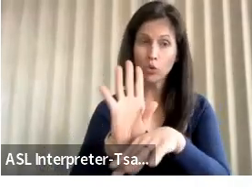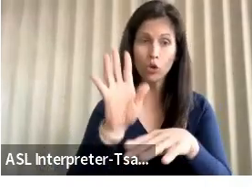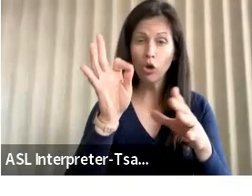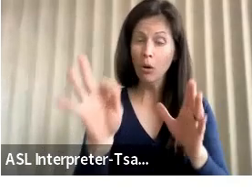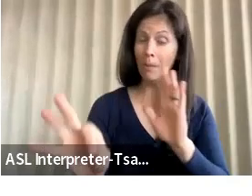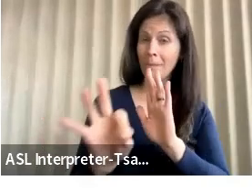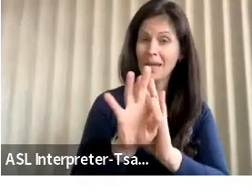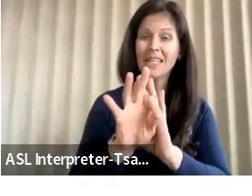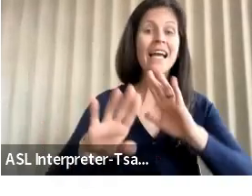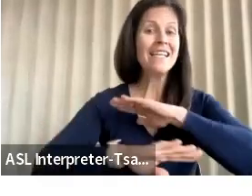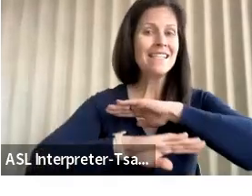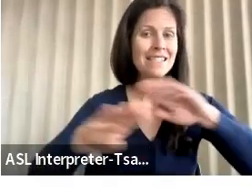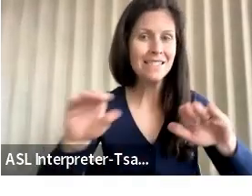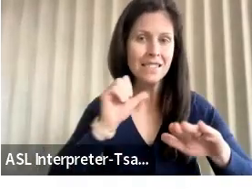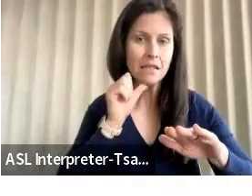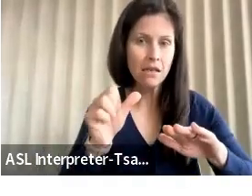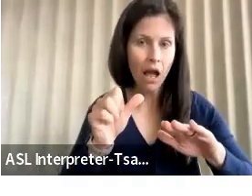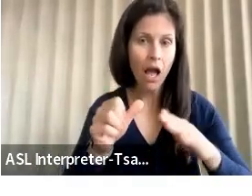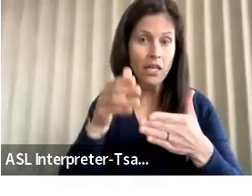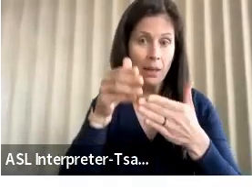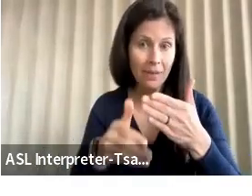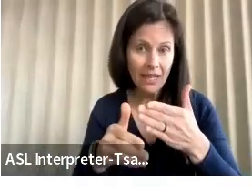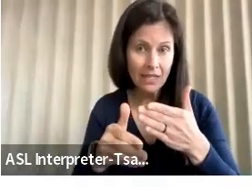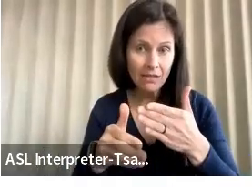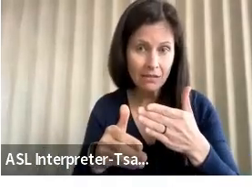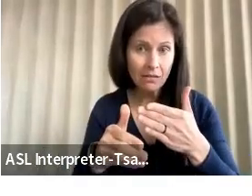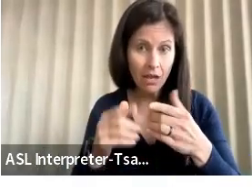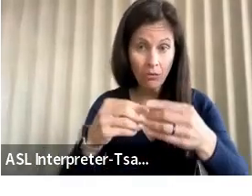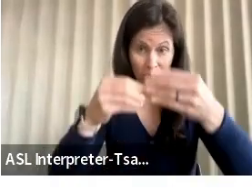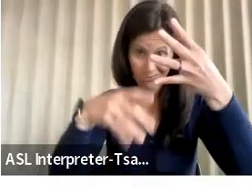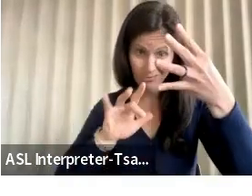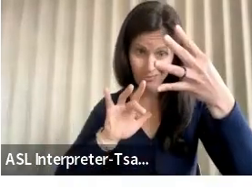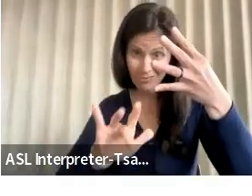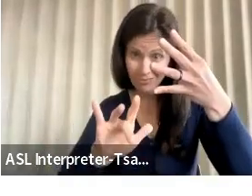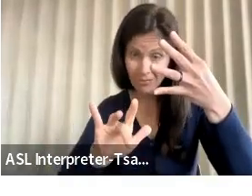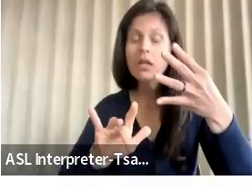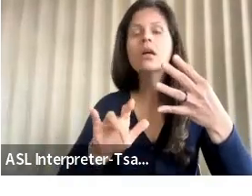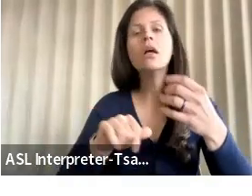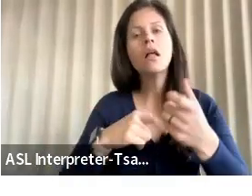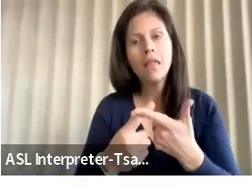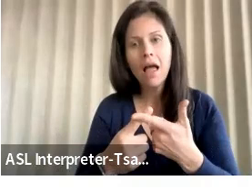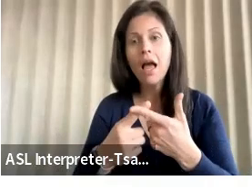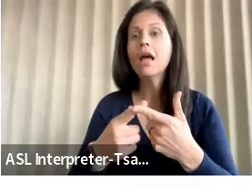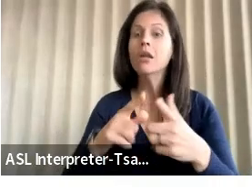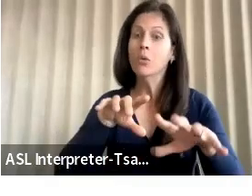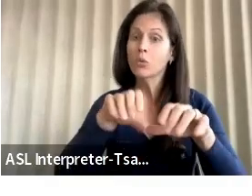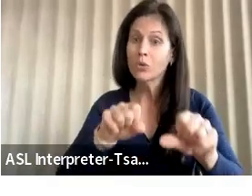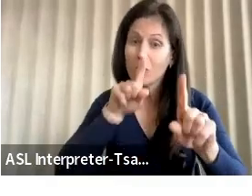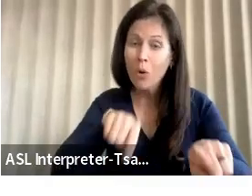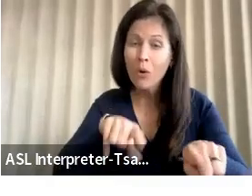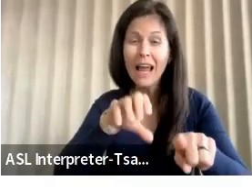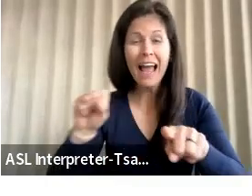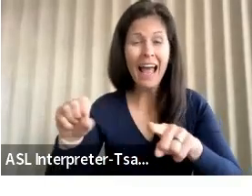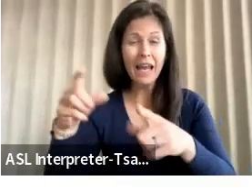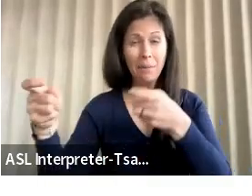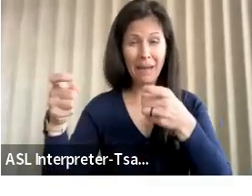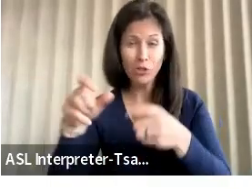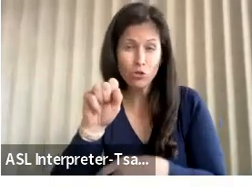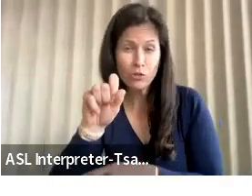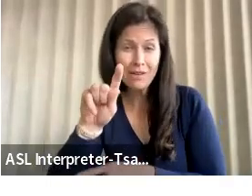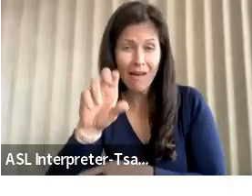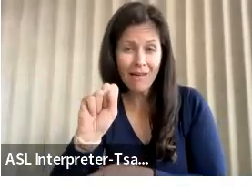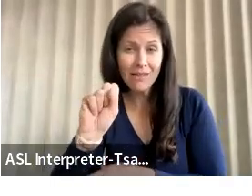the dropdown, the restraint report and the restraint manager review statuses will be